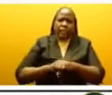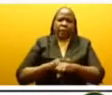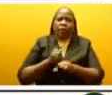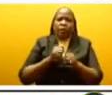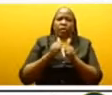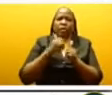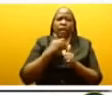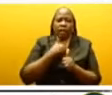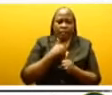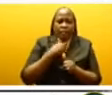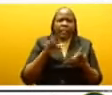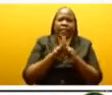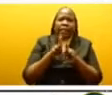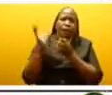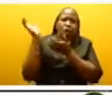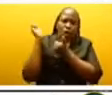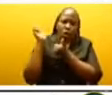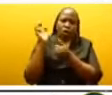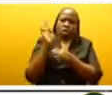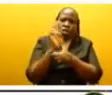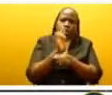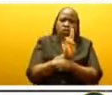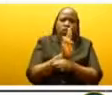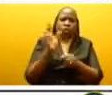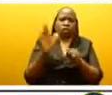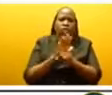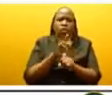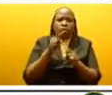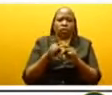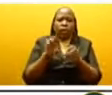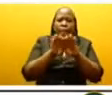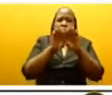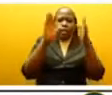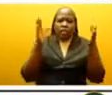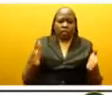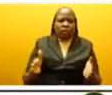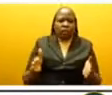I'll be as useful to the bench as my colleague Mr. Mahat has been.